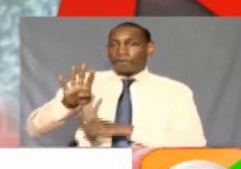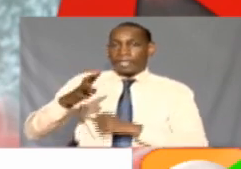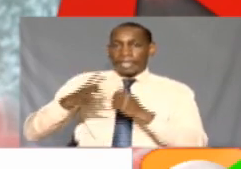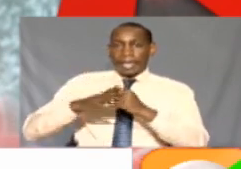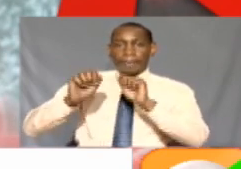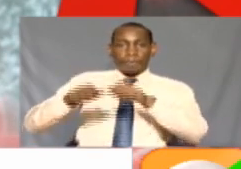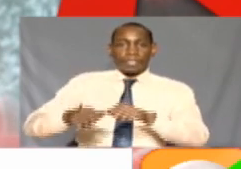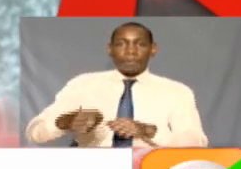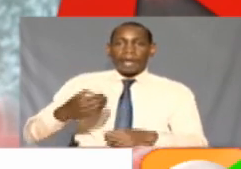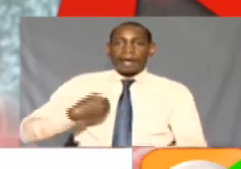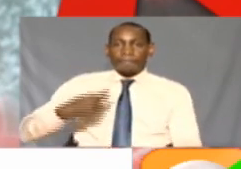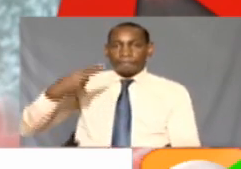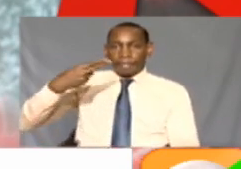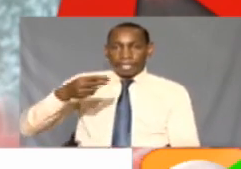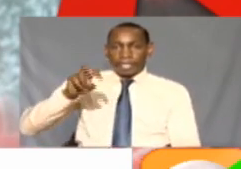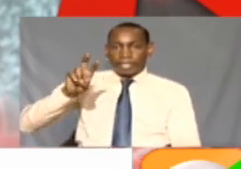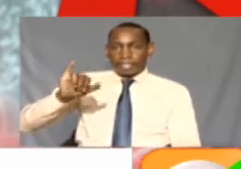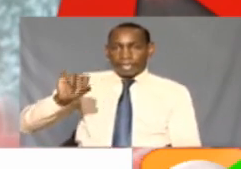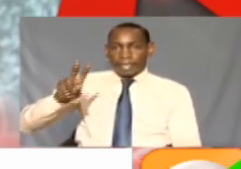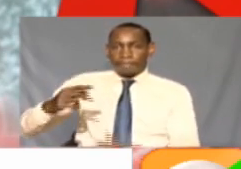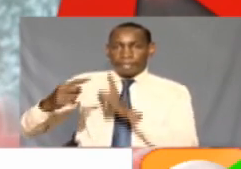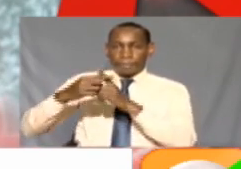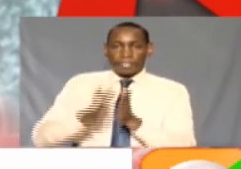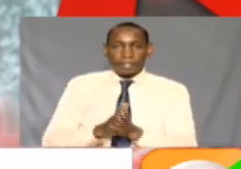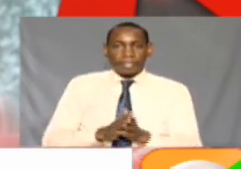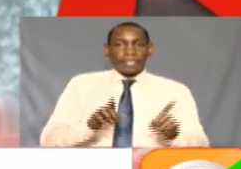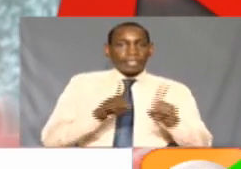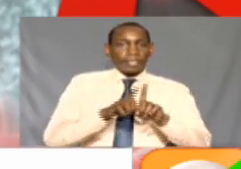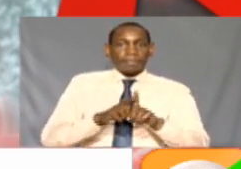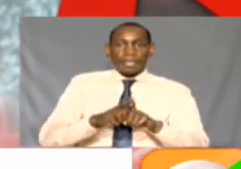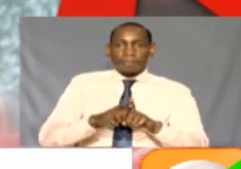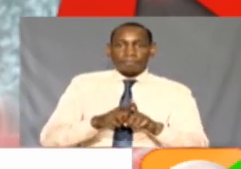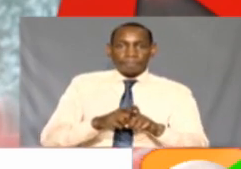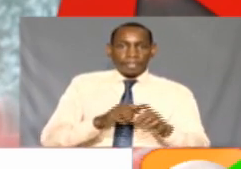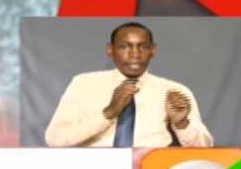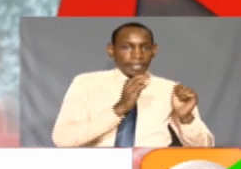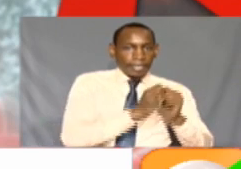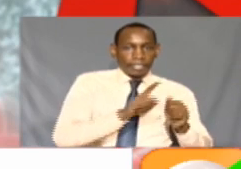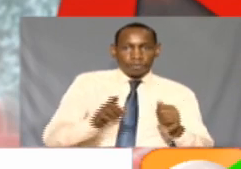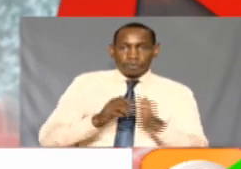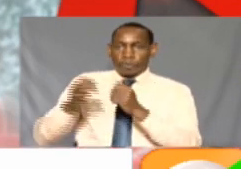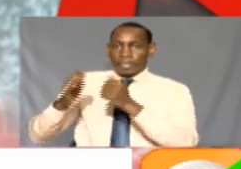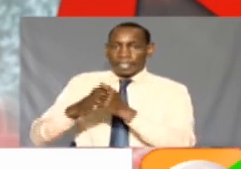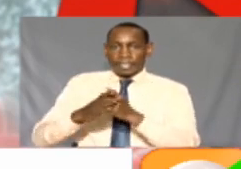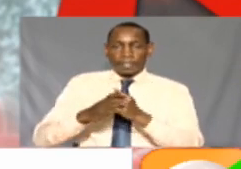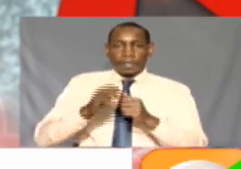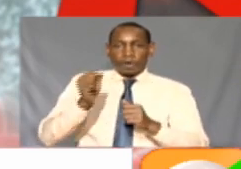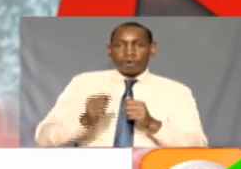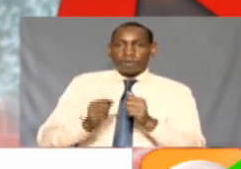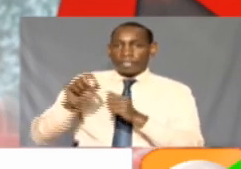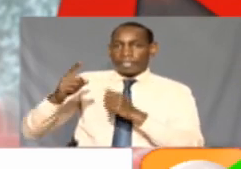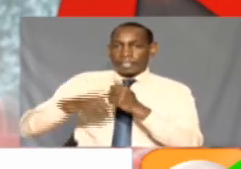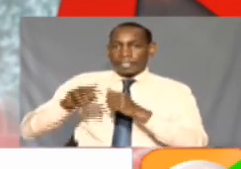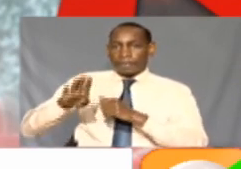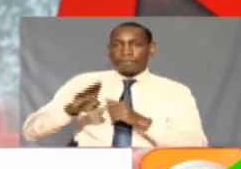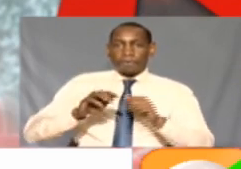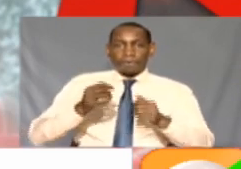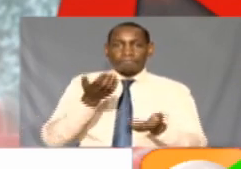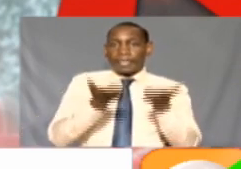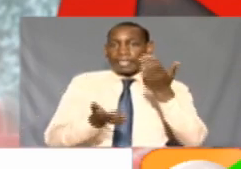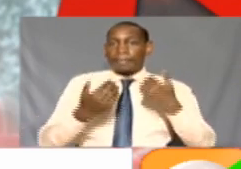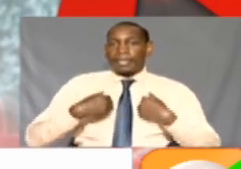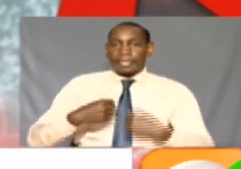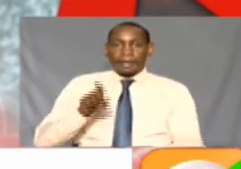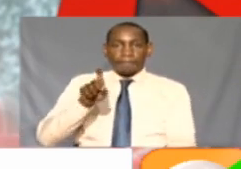HIV positive. 1.3 million adults and adolescents aged between 15 and 64 years are estimated to live with the